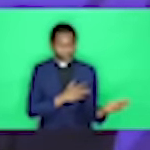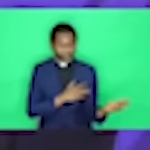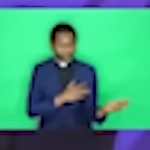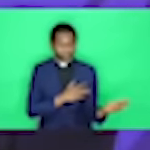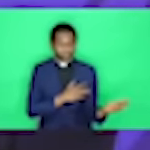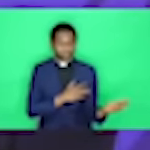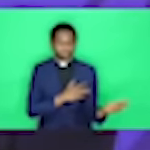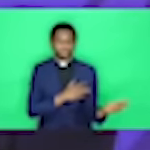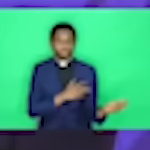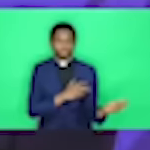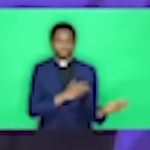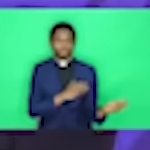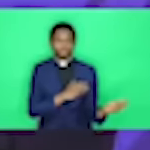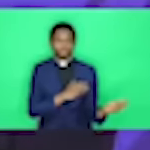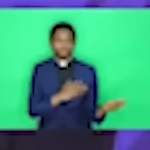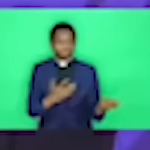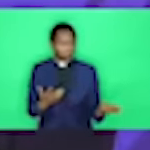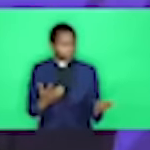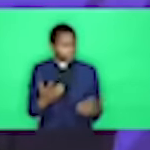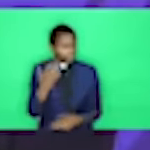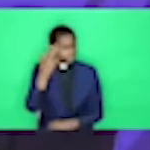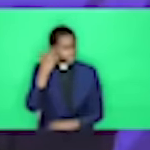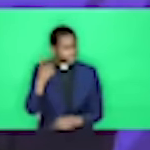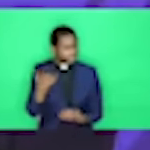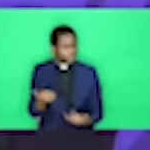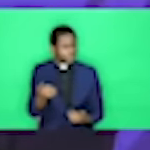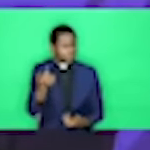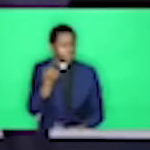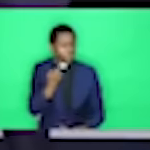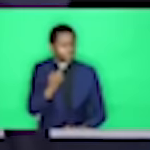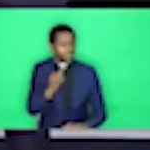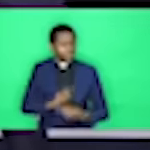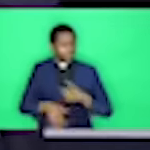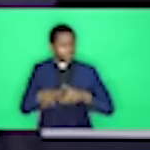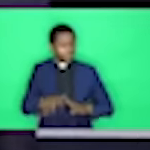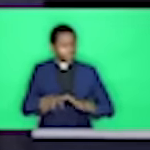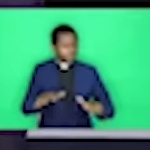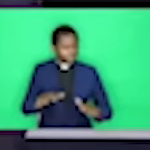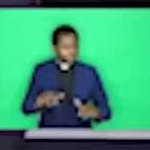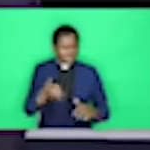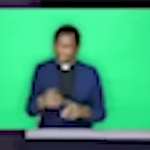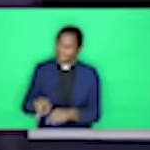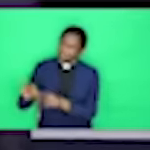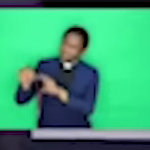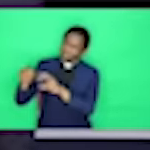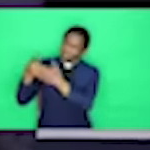citizens. Now, how come that our generation we are now looking at leaders and not